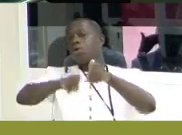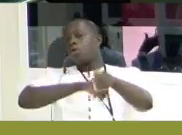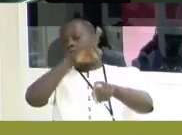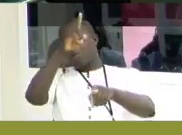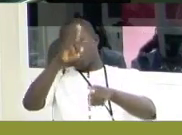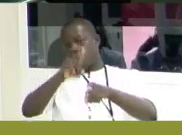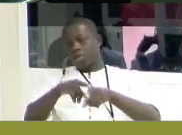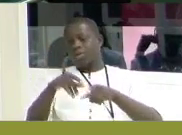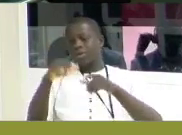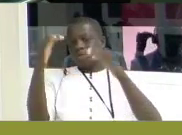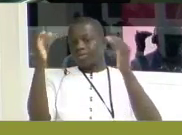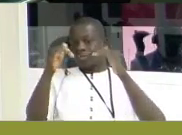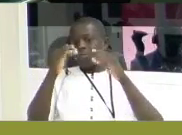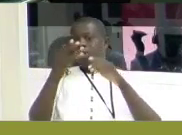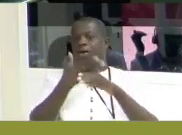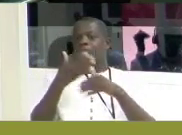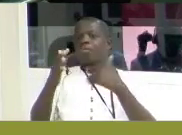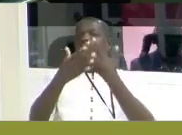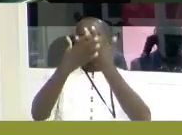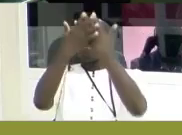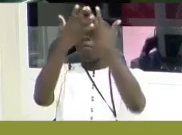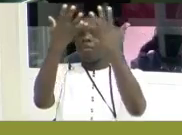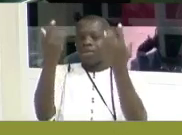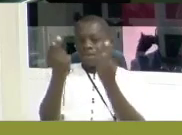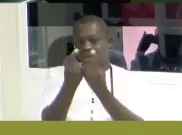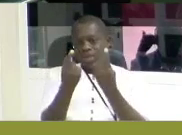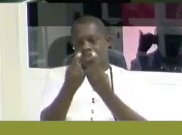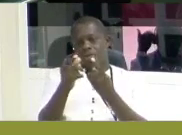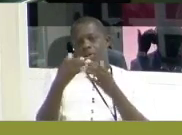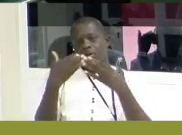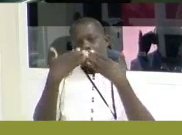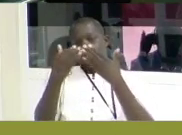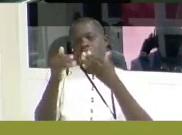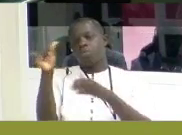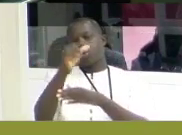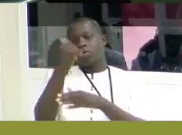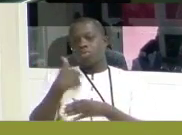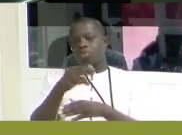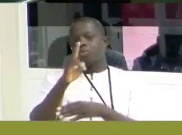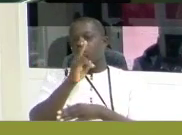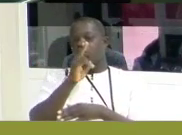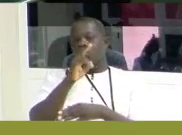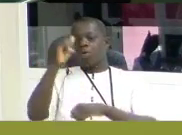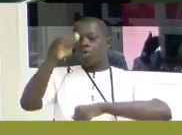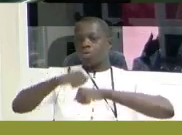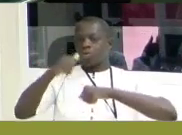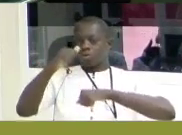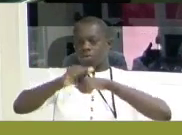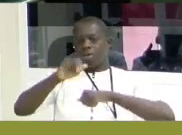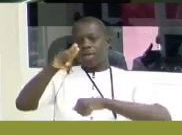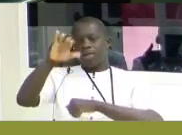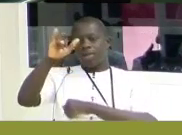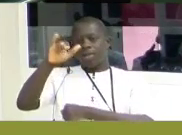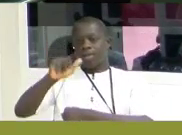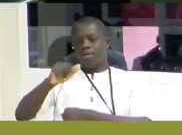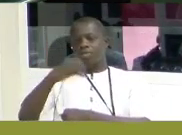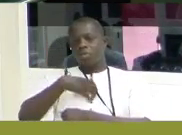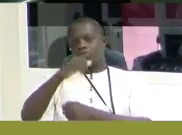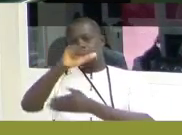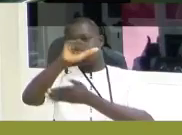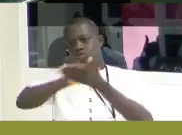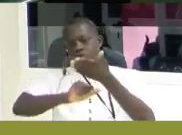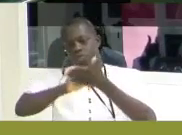other things to tell us about other people who were also detained and tortured at the NIA. I have tried to summarize